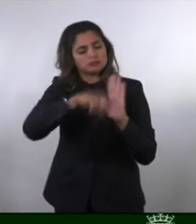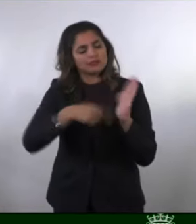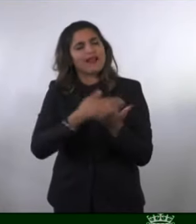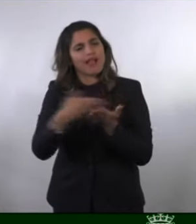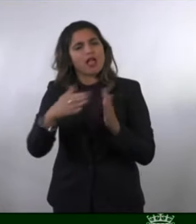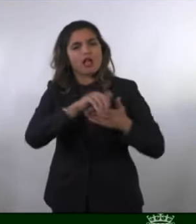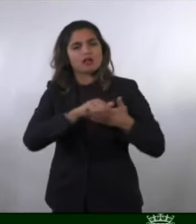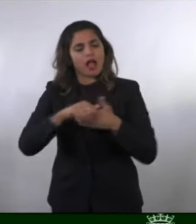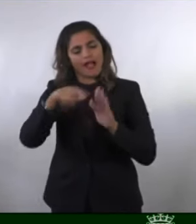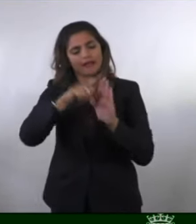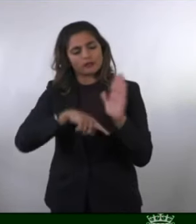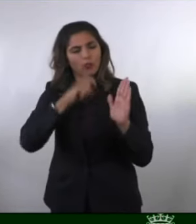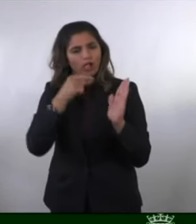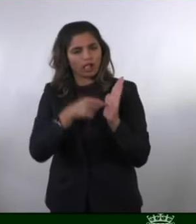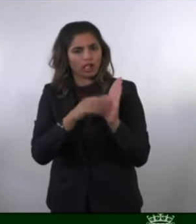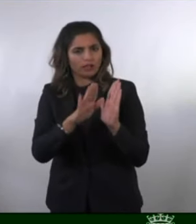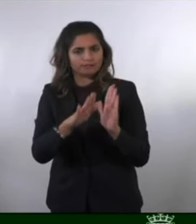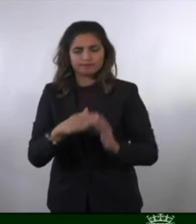study.